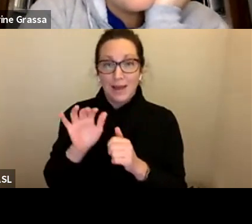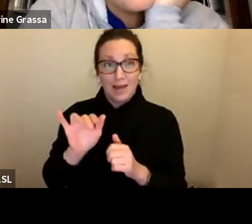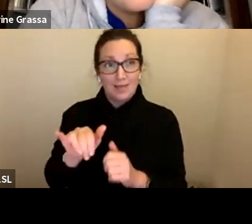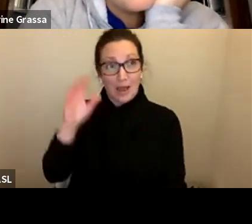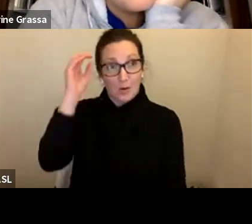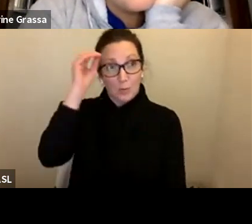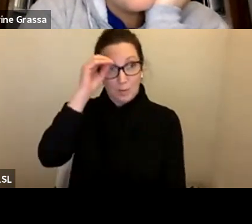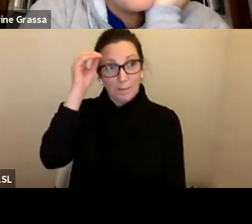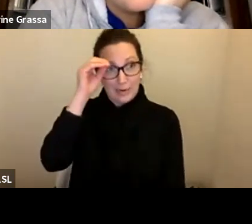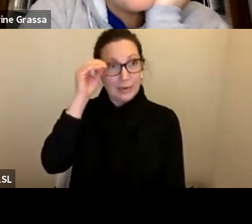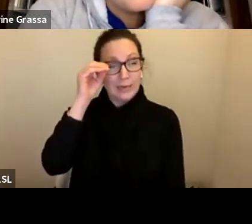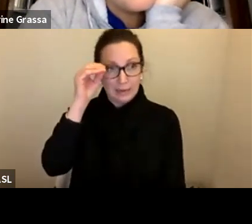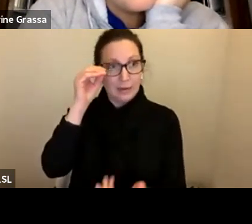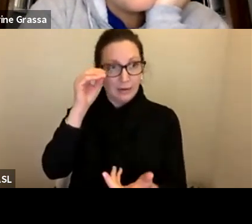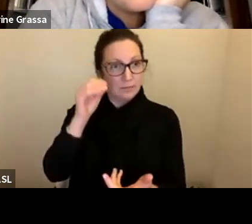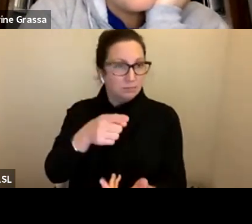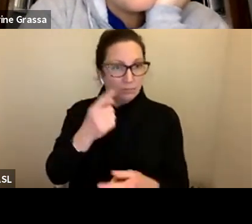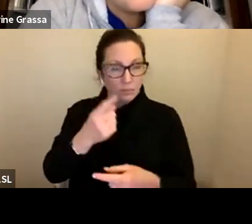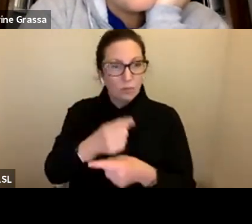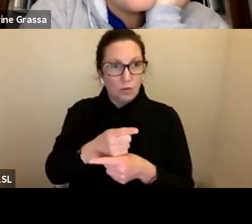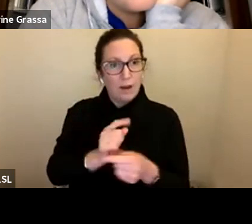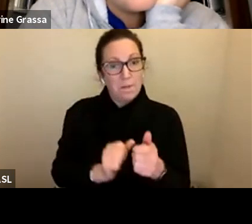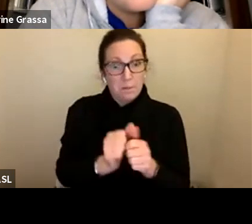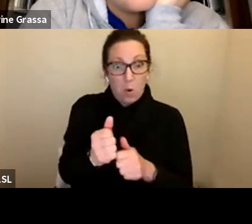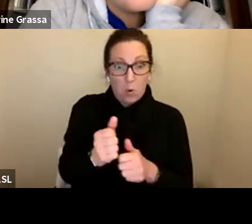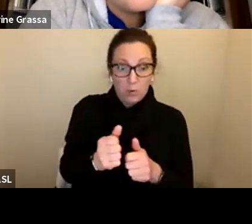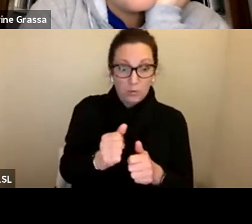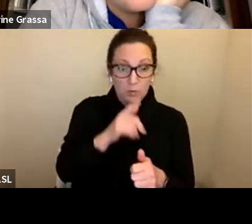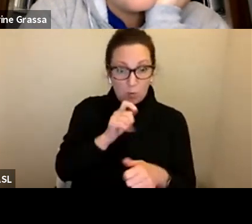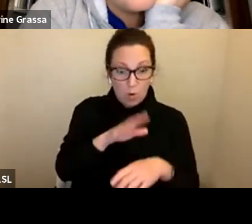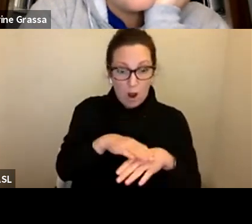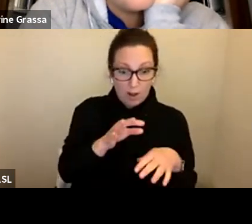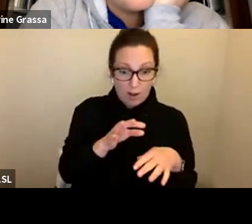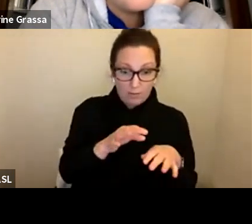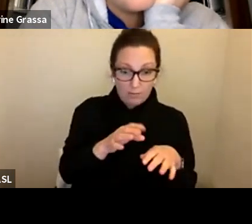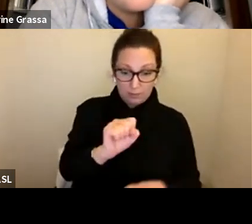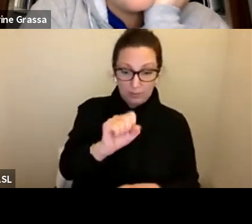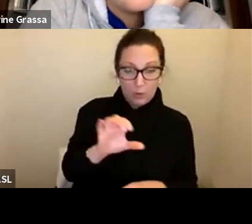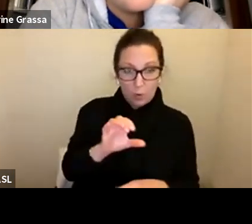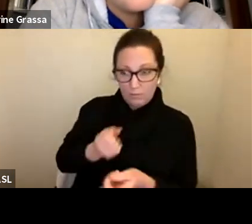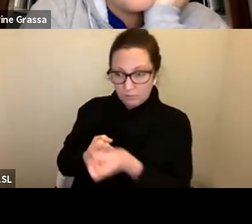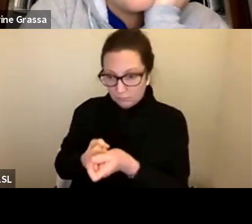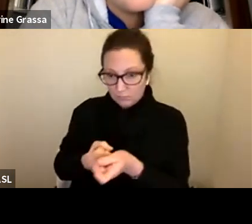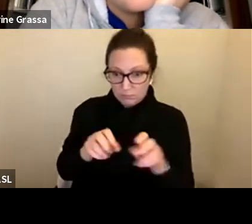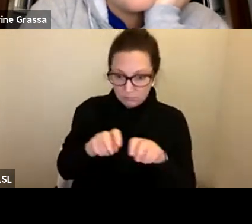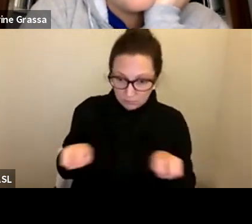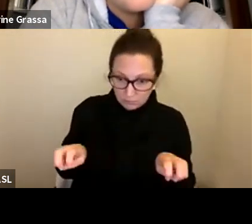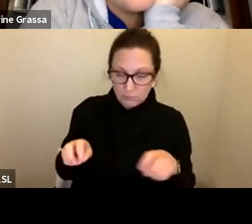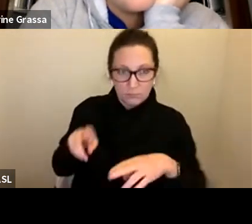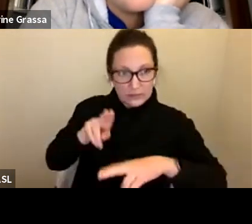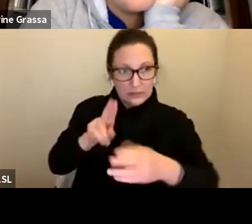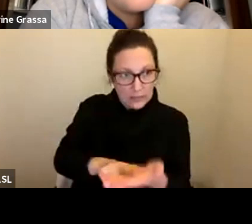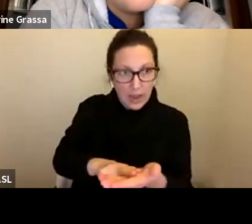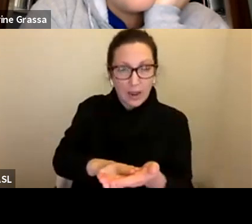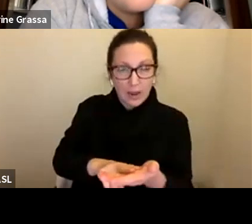you noted, signed on to by a majority of the court. And thus, in many respects, it is considered to be